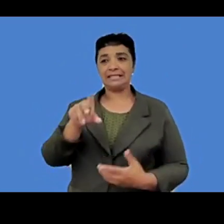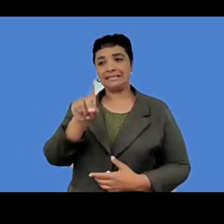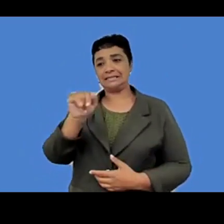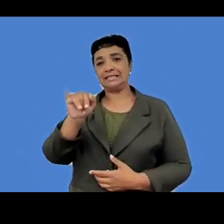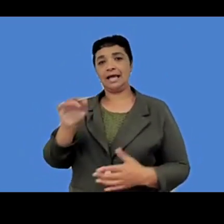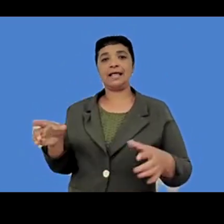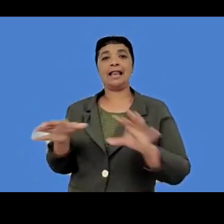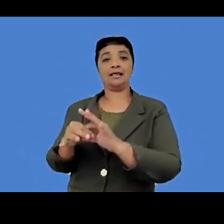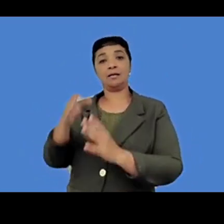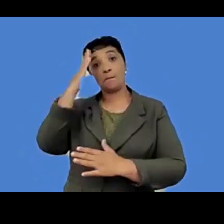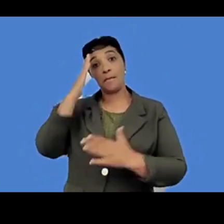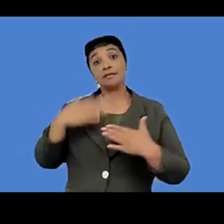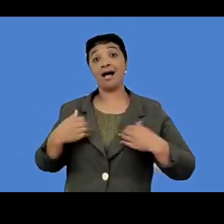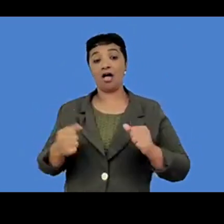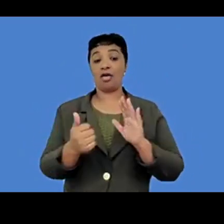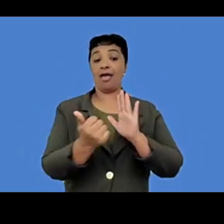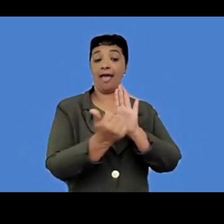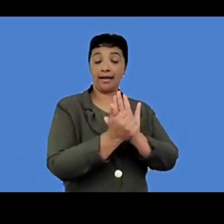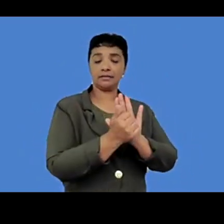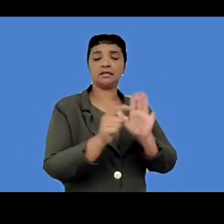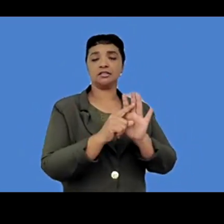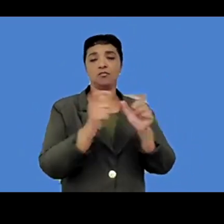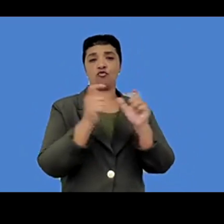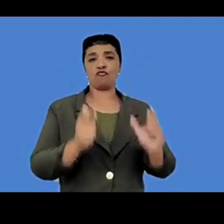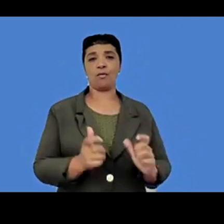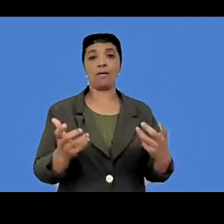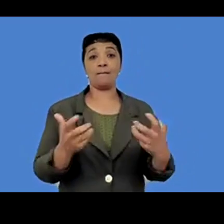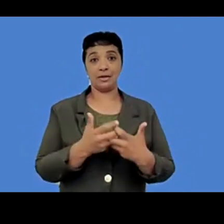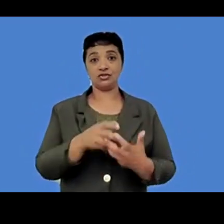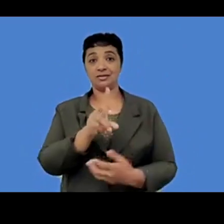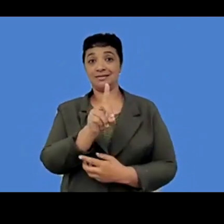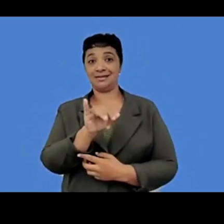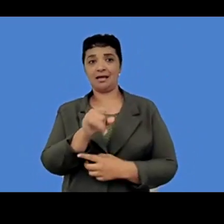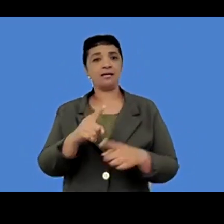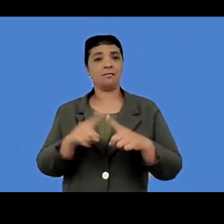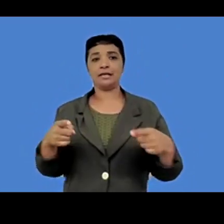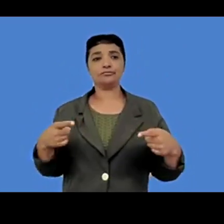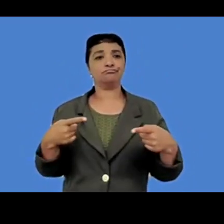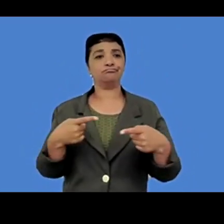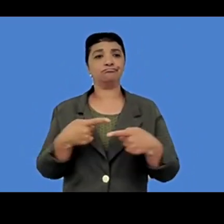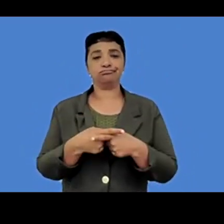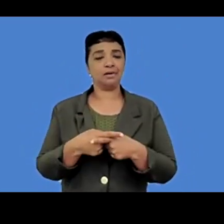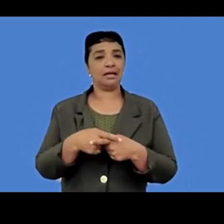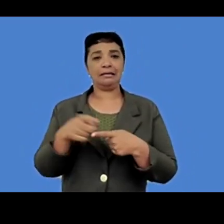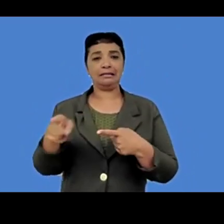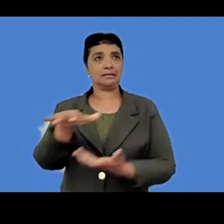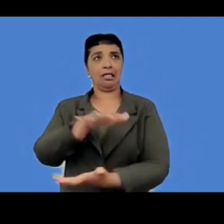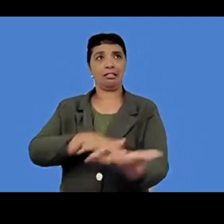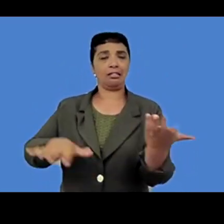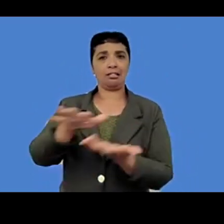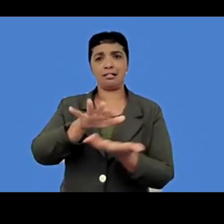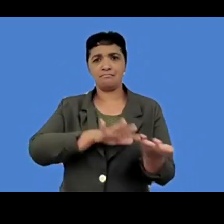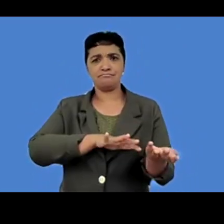Mental Health Act and framework. But obviously this was just complete chaos